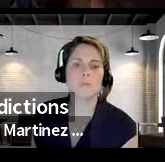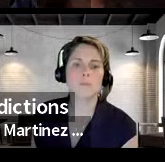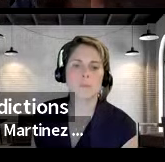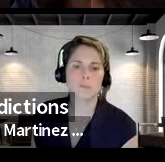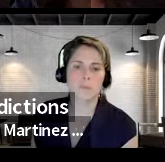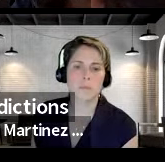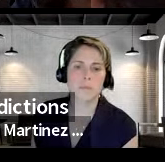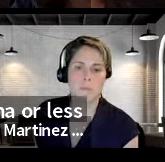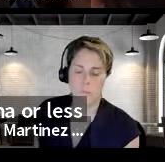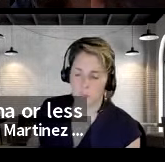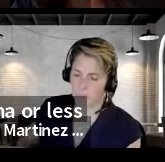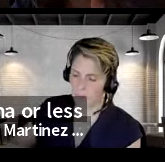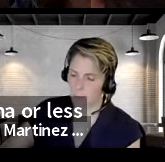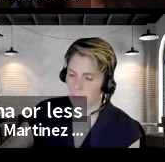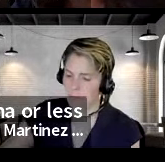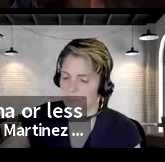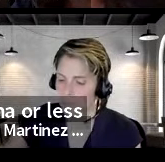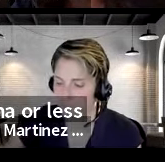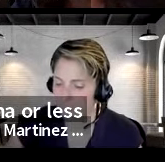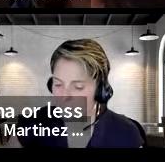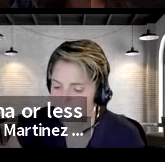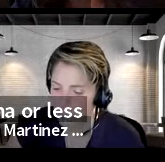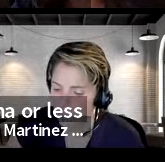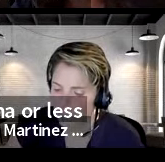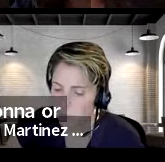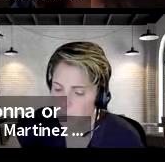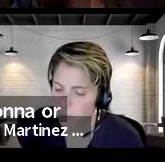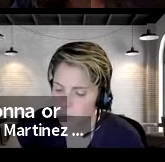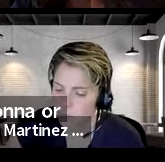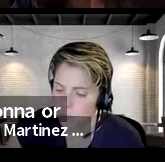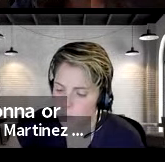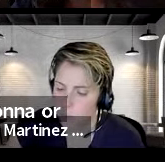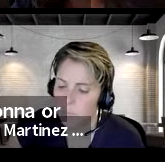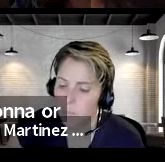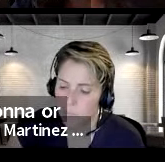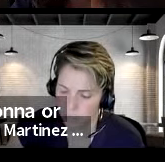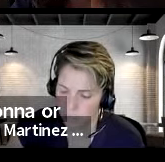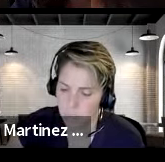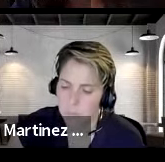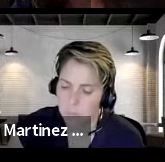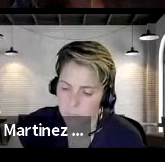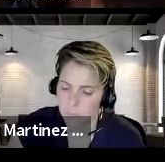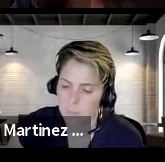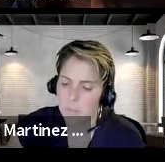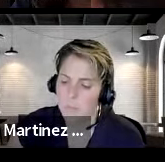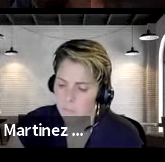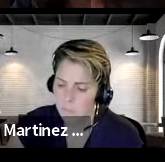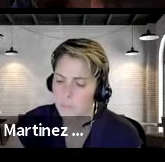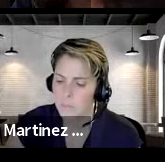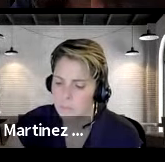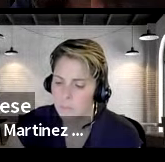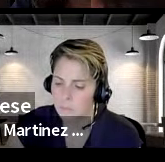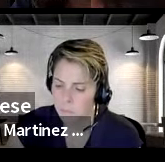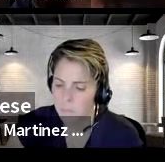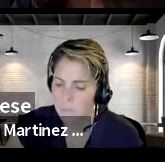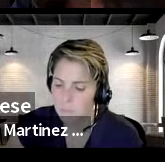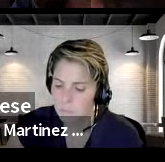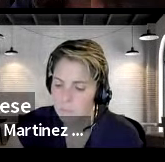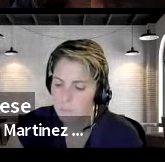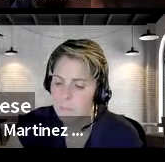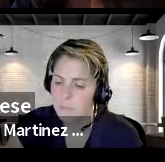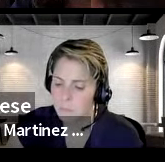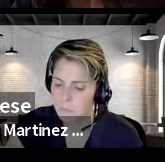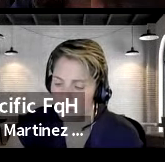less Moderna or less of both and J&J. So I can't speak to what happened to the specific